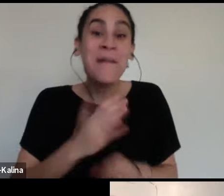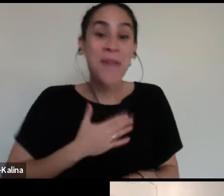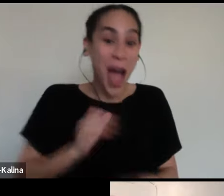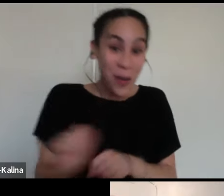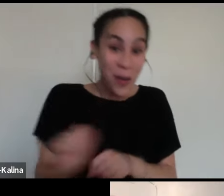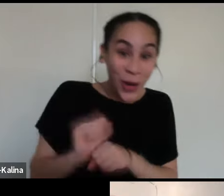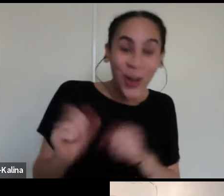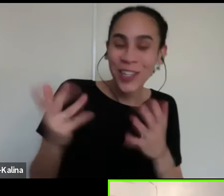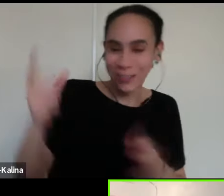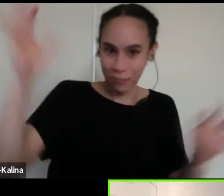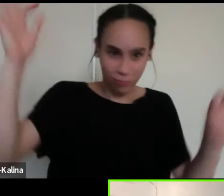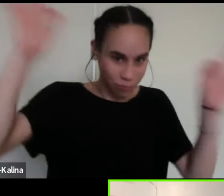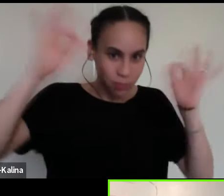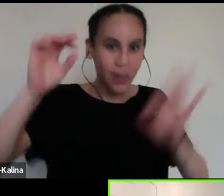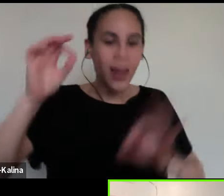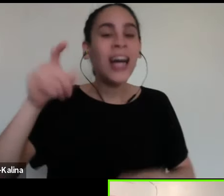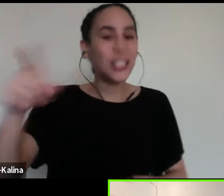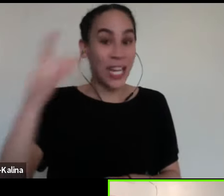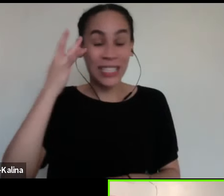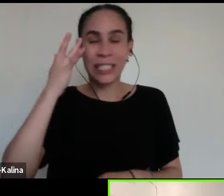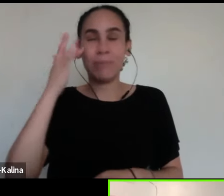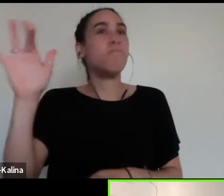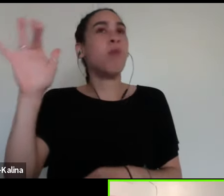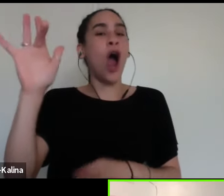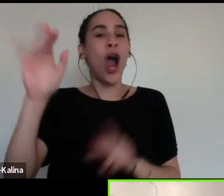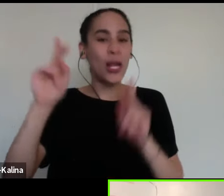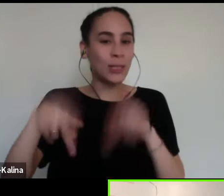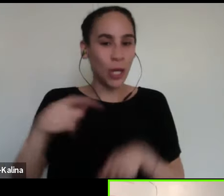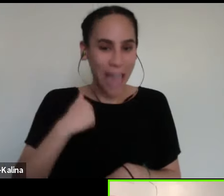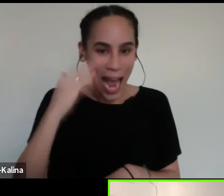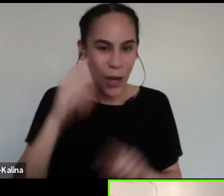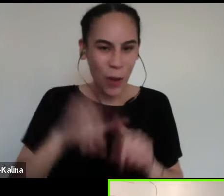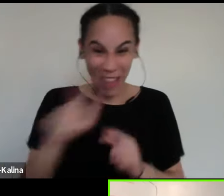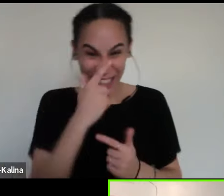She's the smartest person I know, but just not interested, you know.